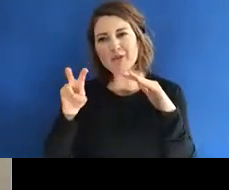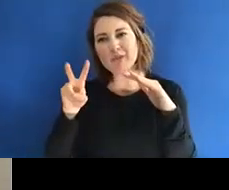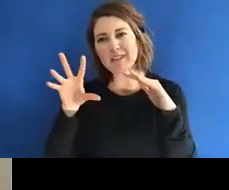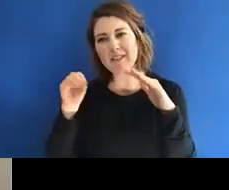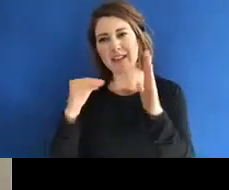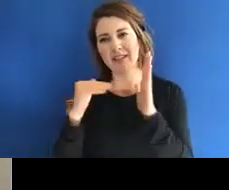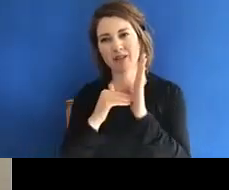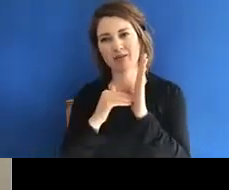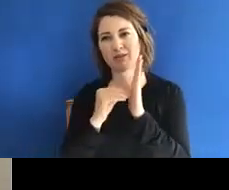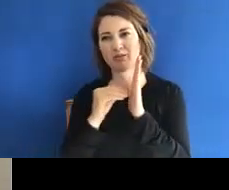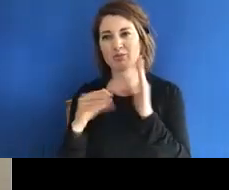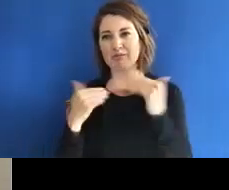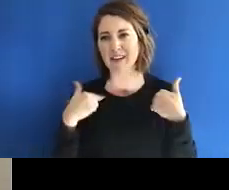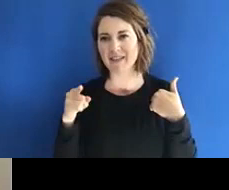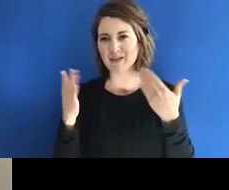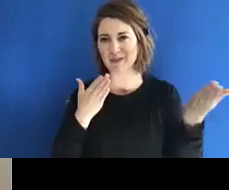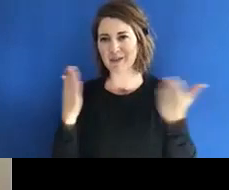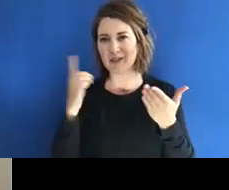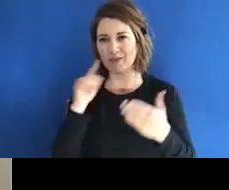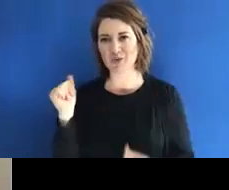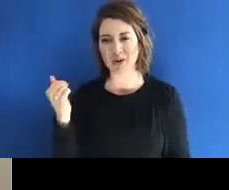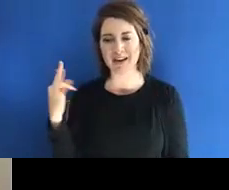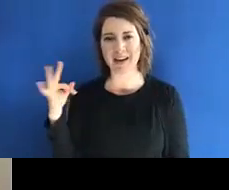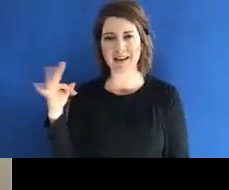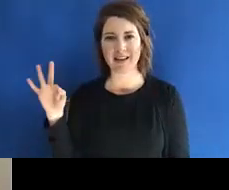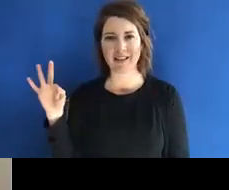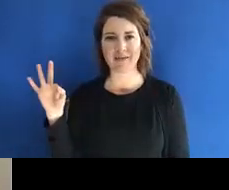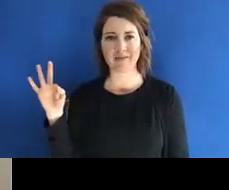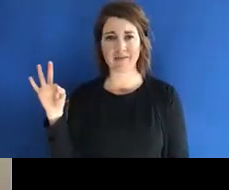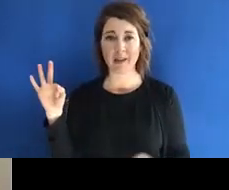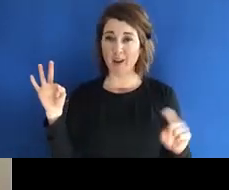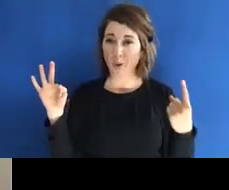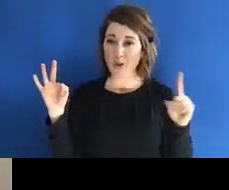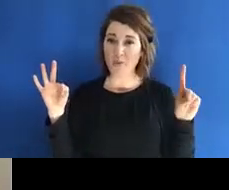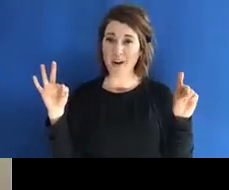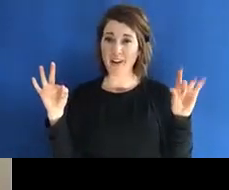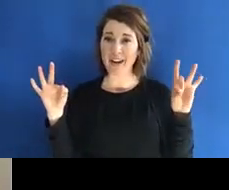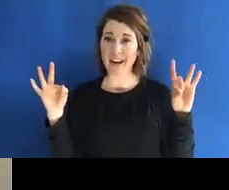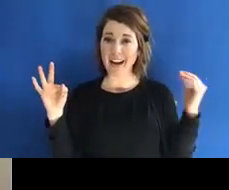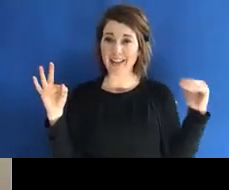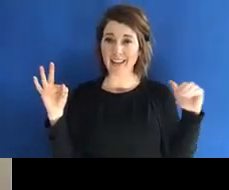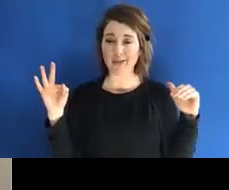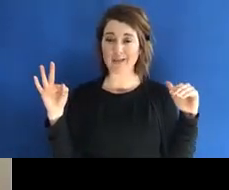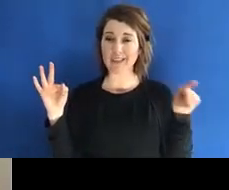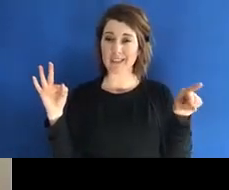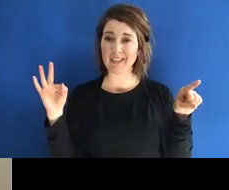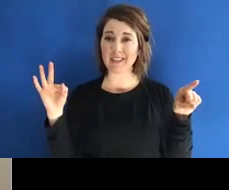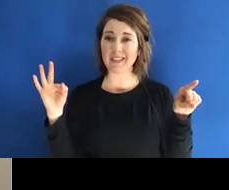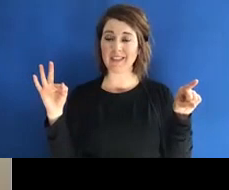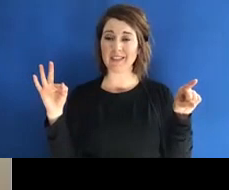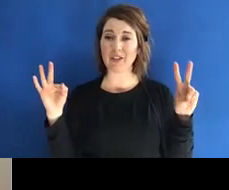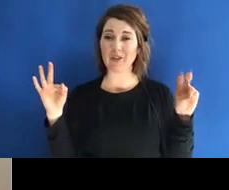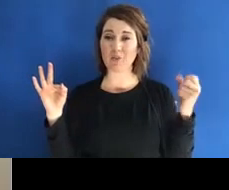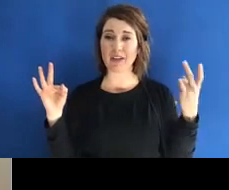the services in program year 19, compared with about 180,000 students who received those services in program